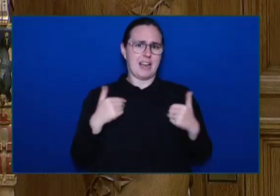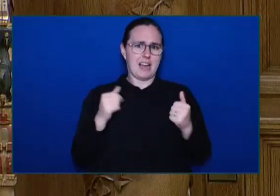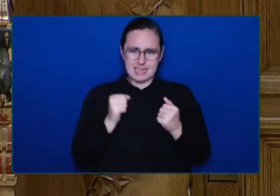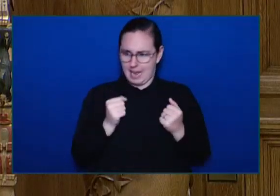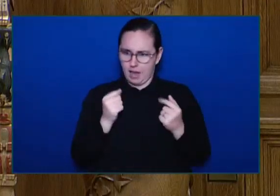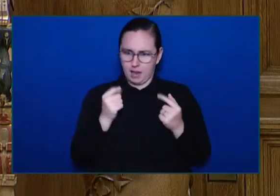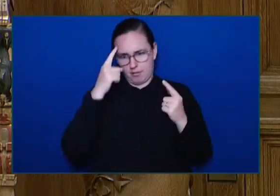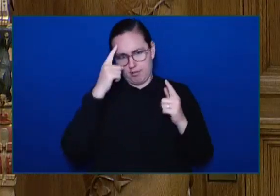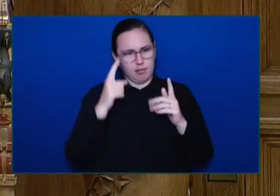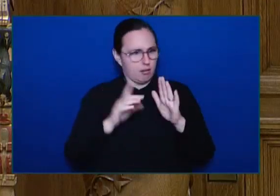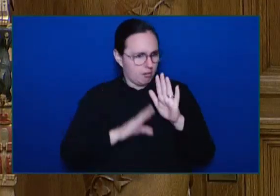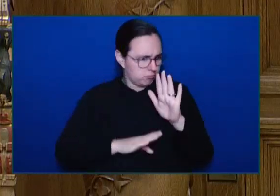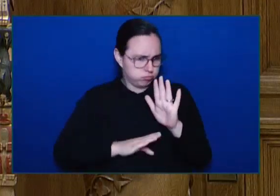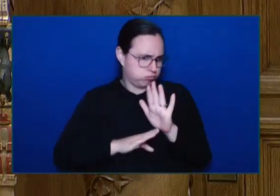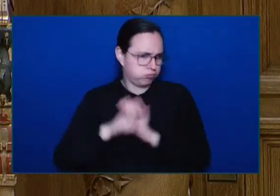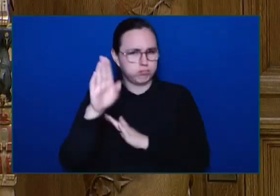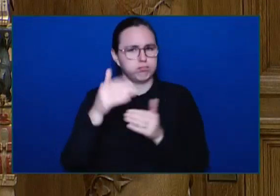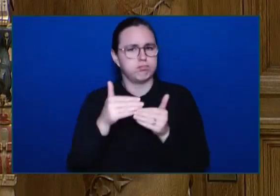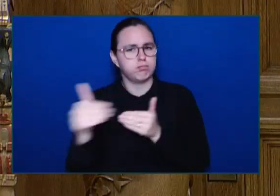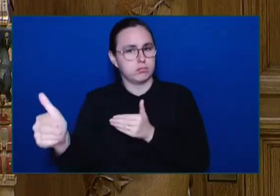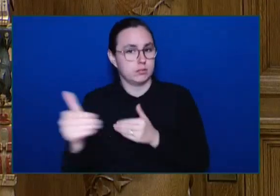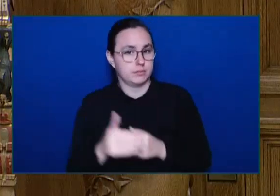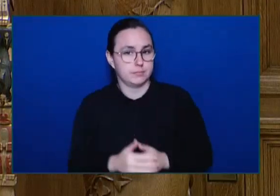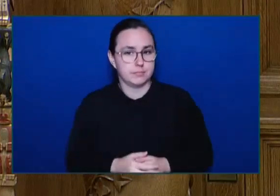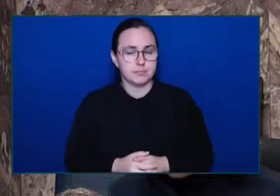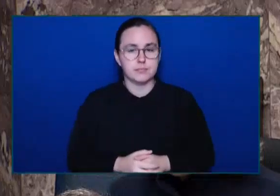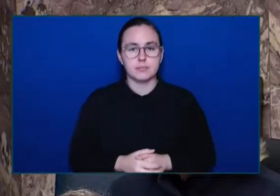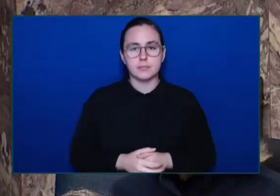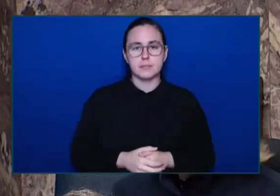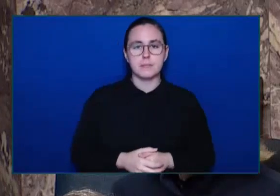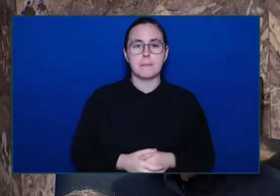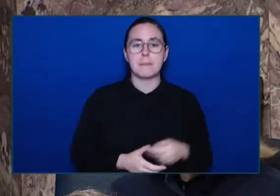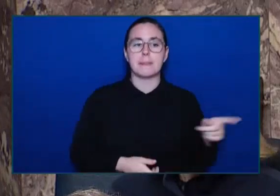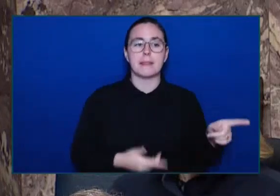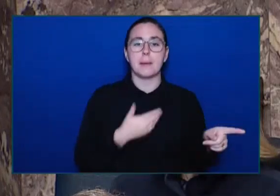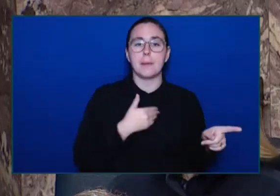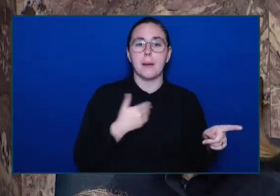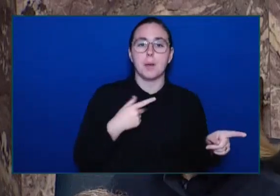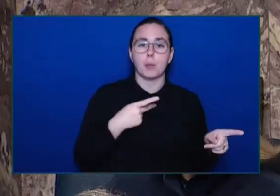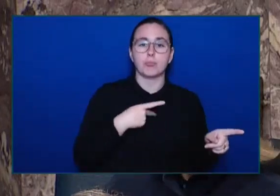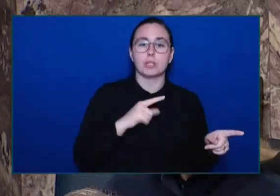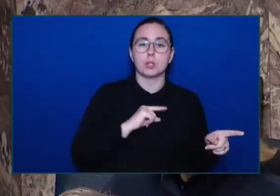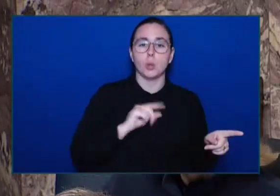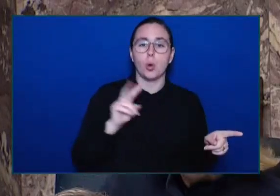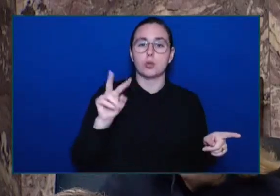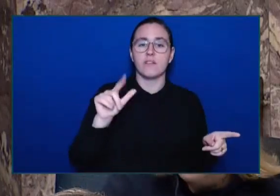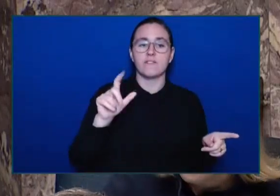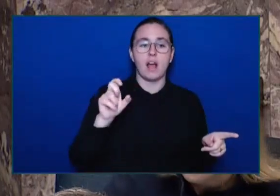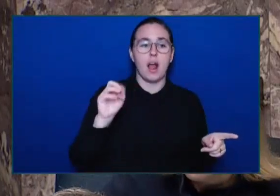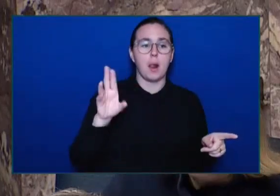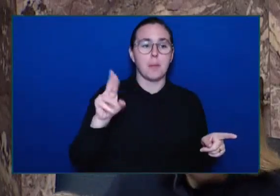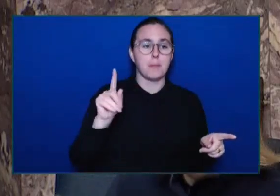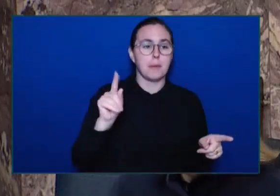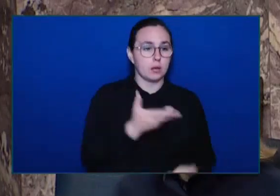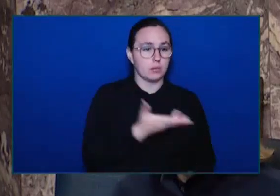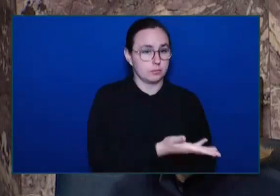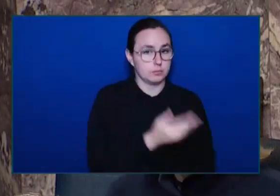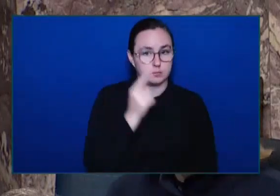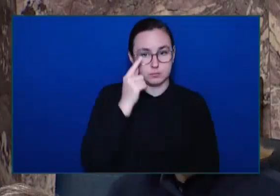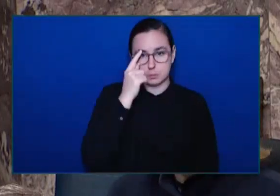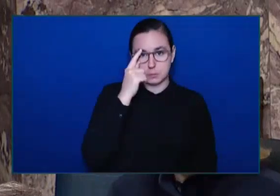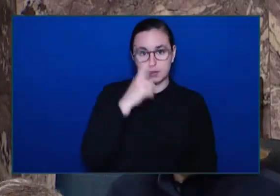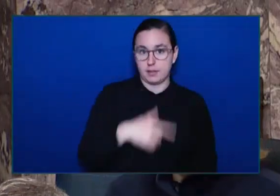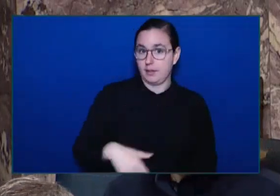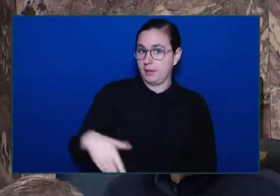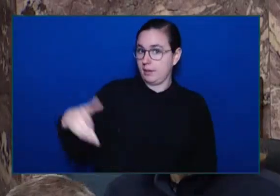Member for Prince George Valemount. Well, it's not just the BC housing scandal, and the minister's comments reflect a broken promise,